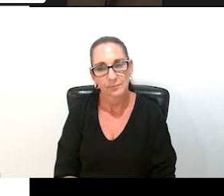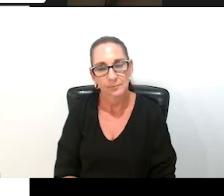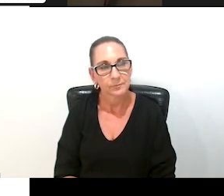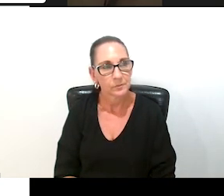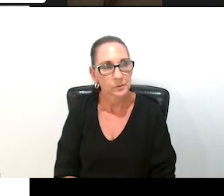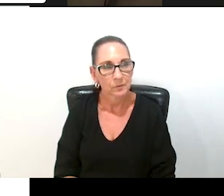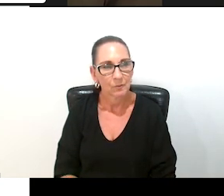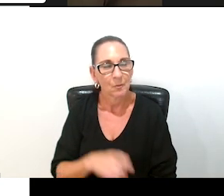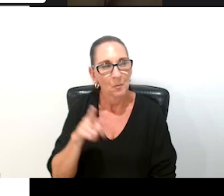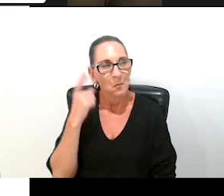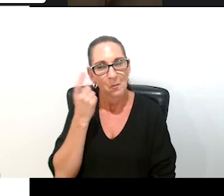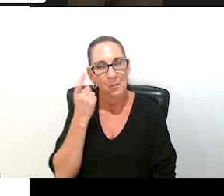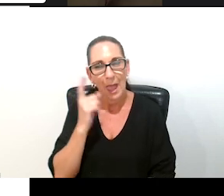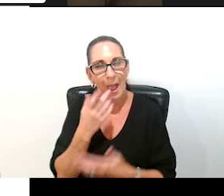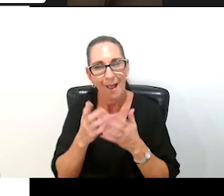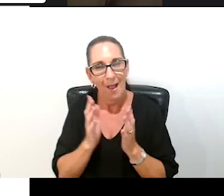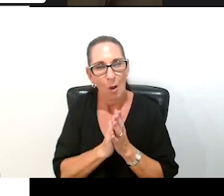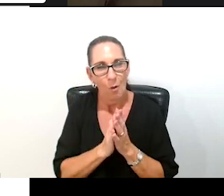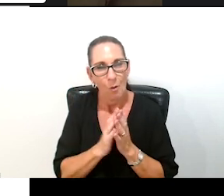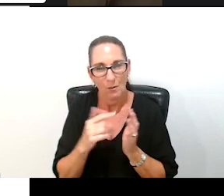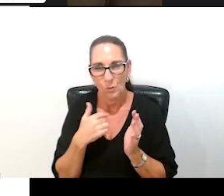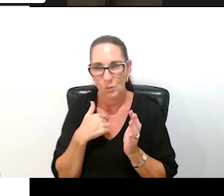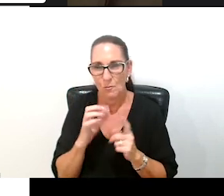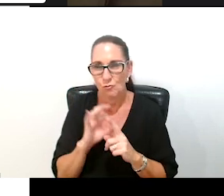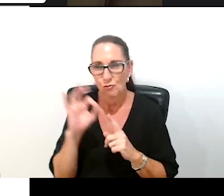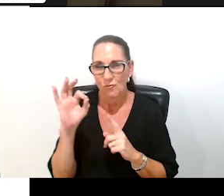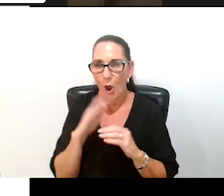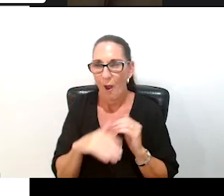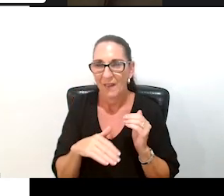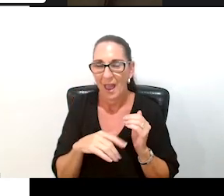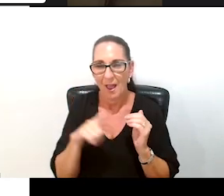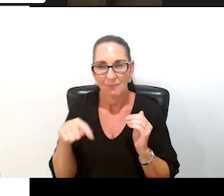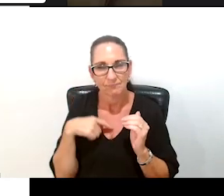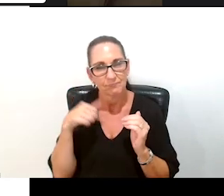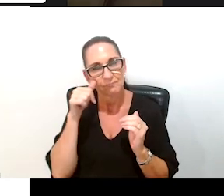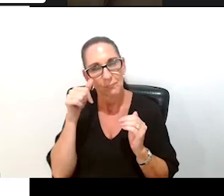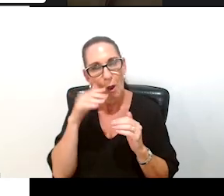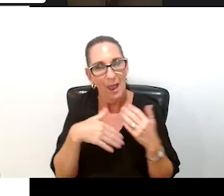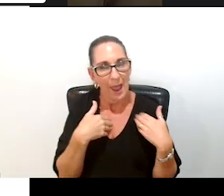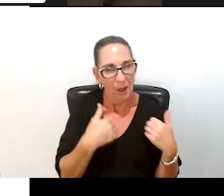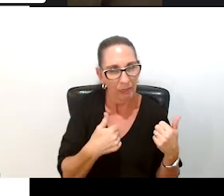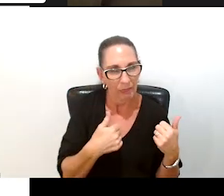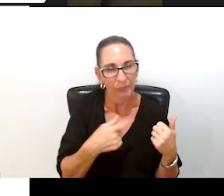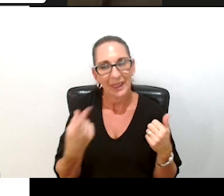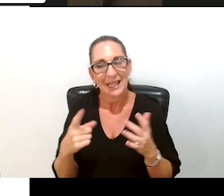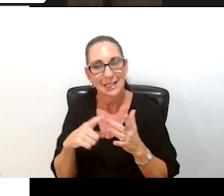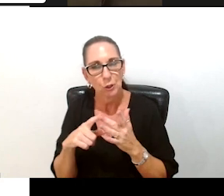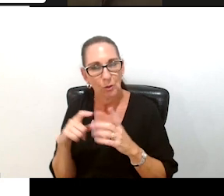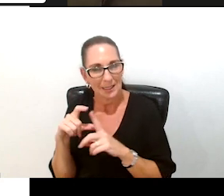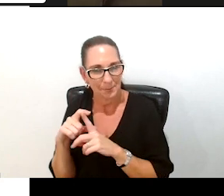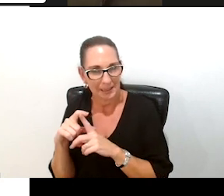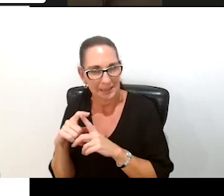So how is this all going to improve what we know about intellectual disability and health? I thought I'd focus a